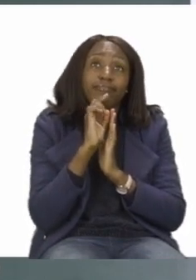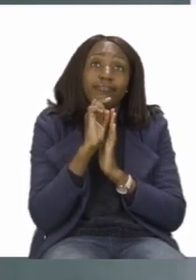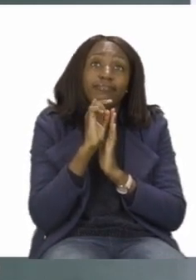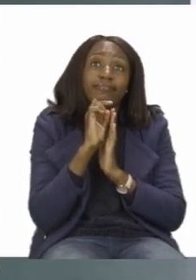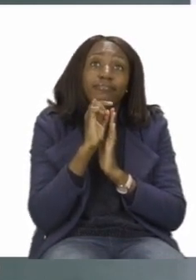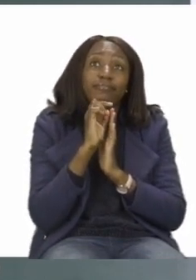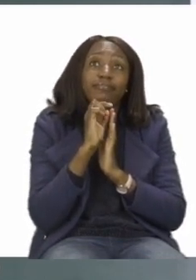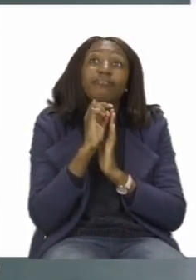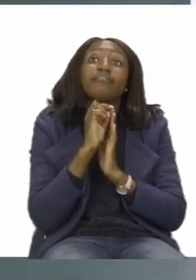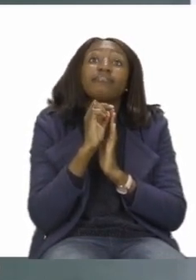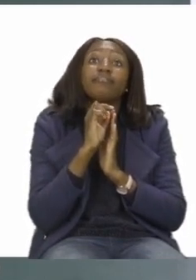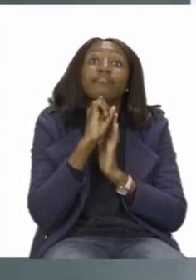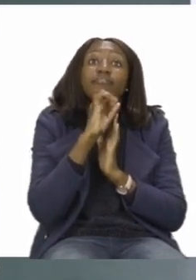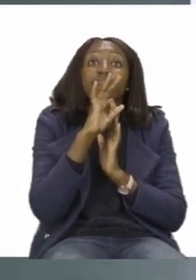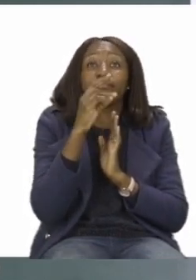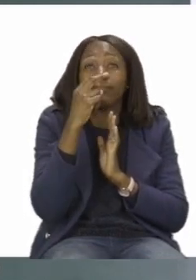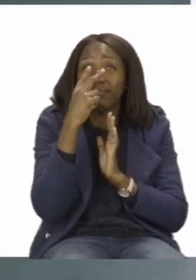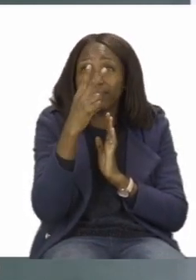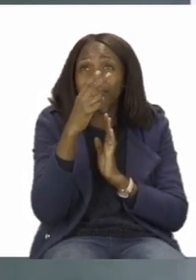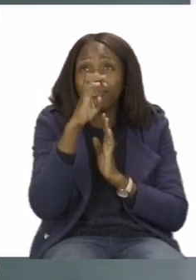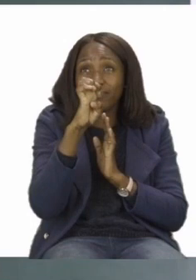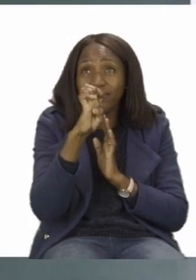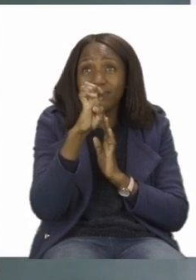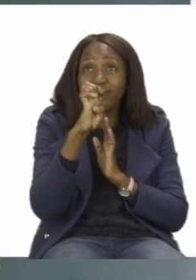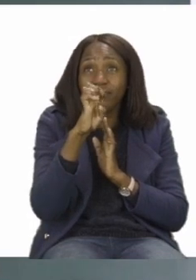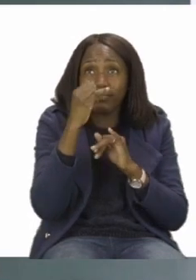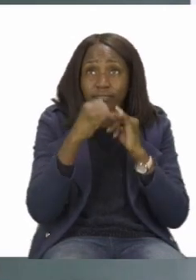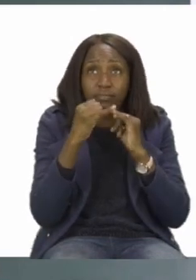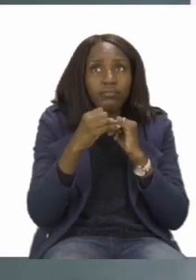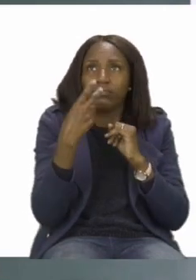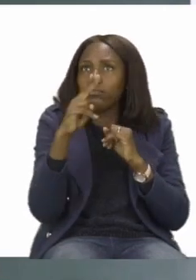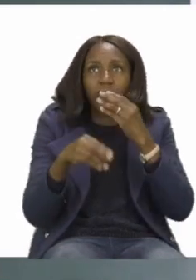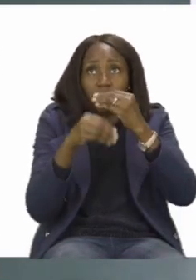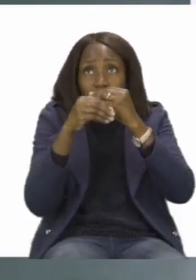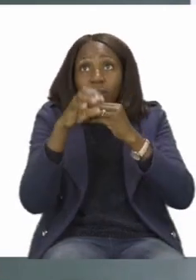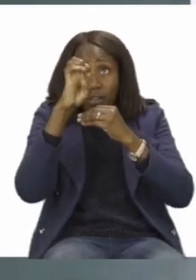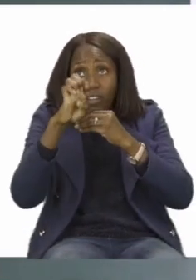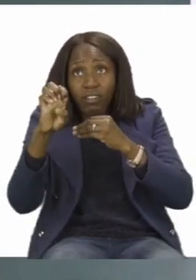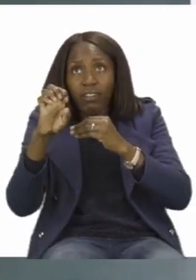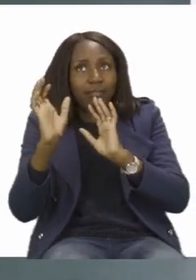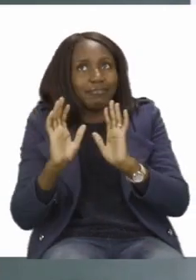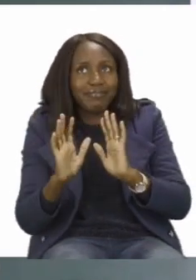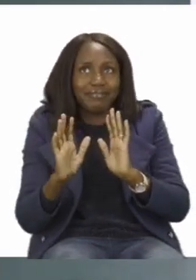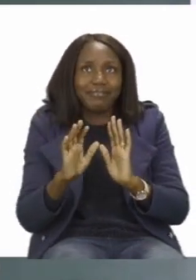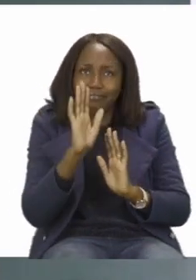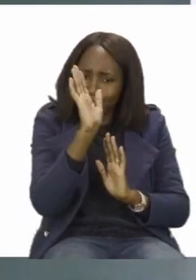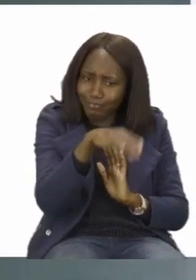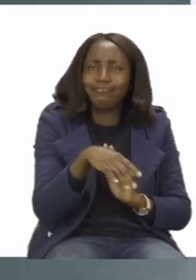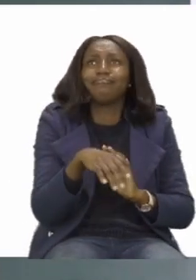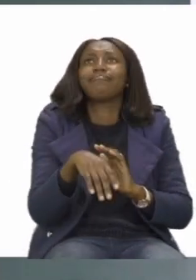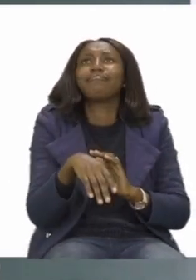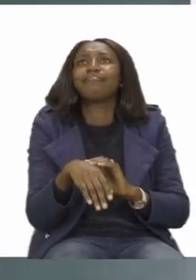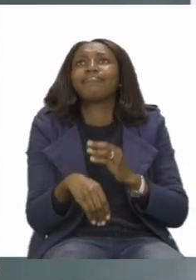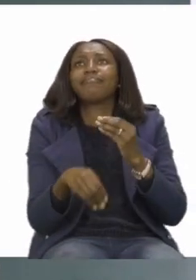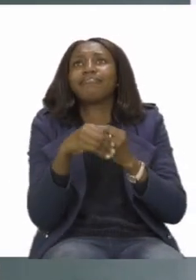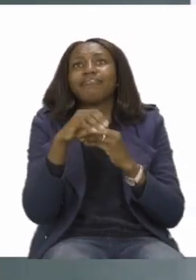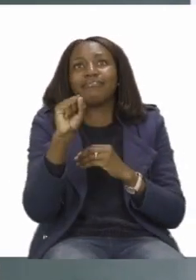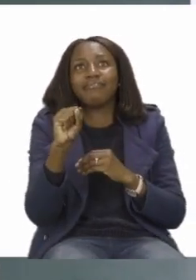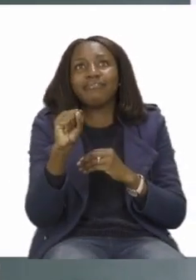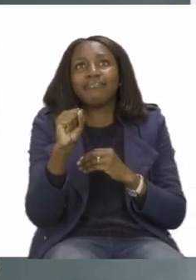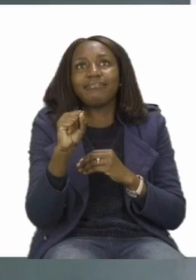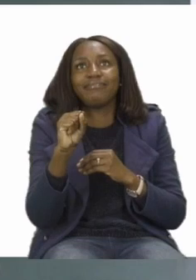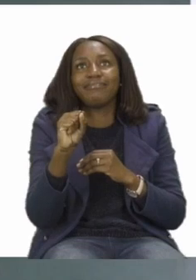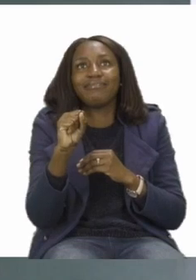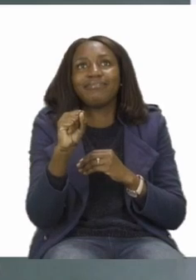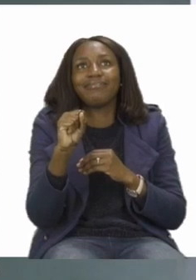of you might think you have to add another E. No, all you do is add an S. Have